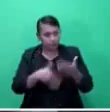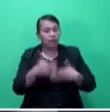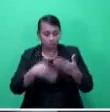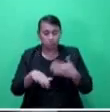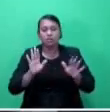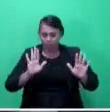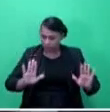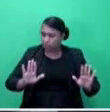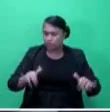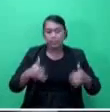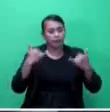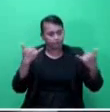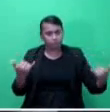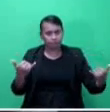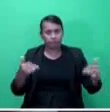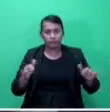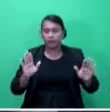that.